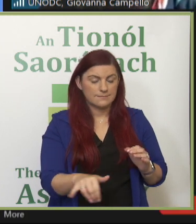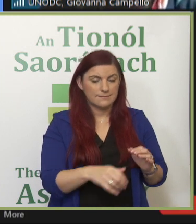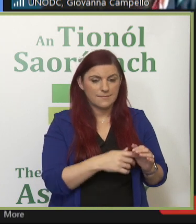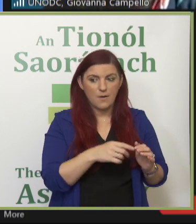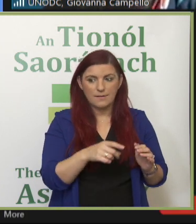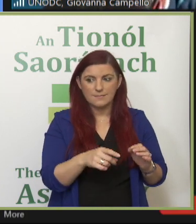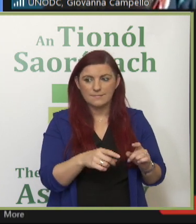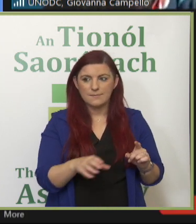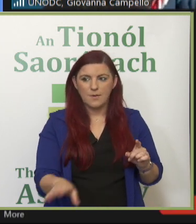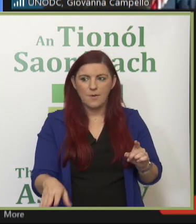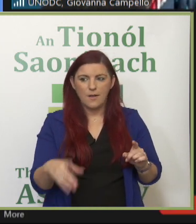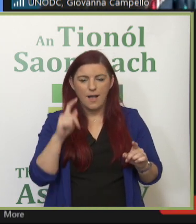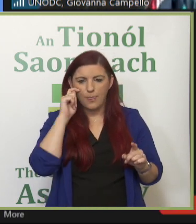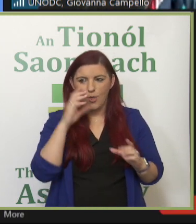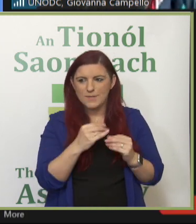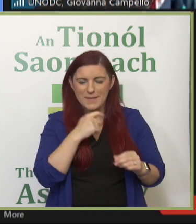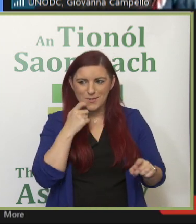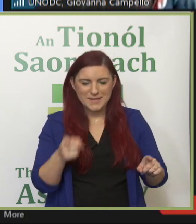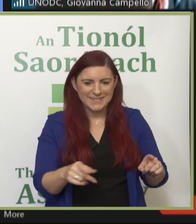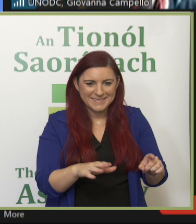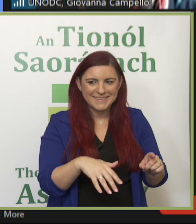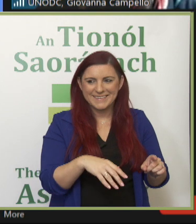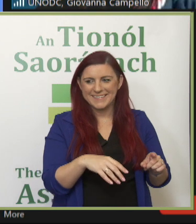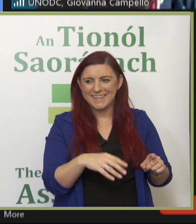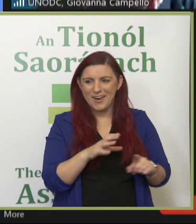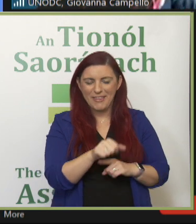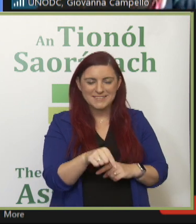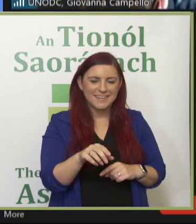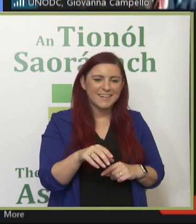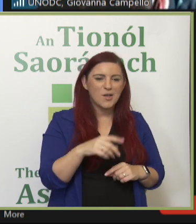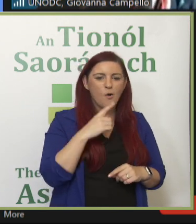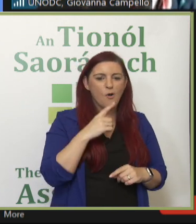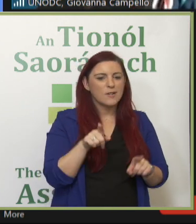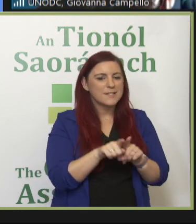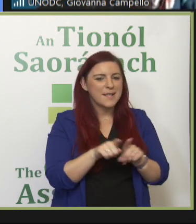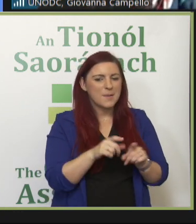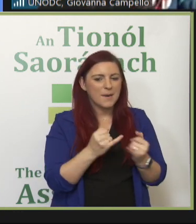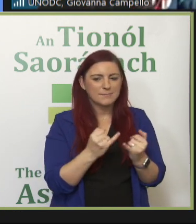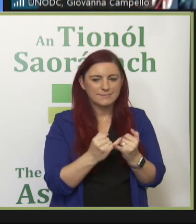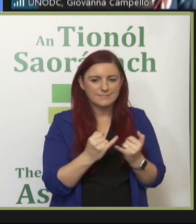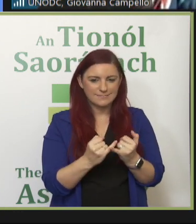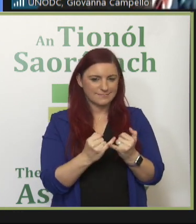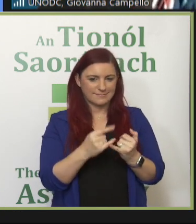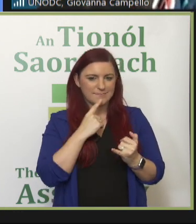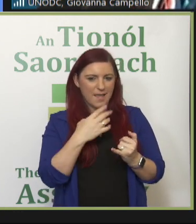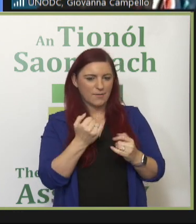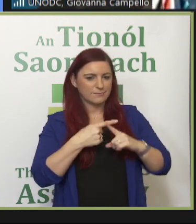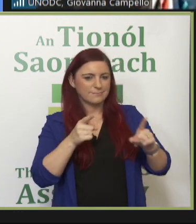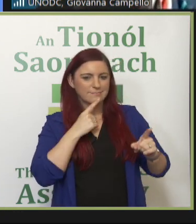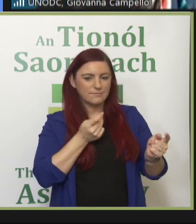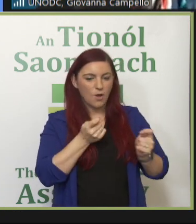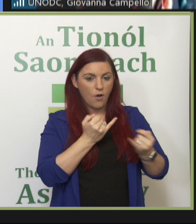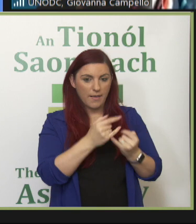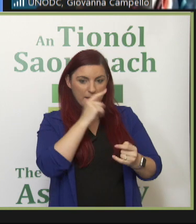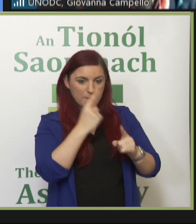use disorder are subjected to punishment or even human rights violations in the name of